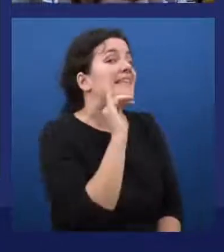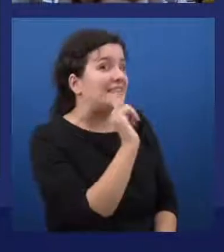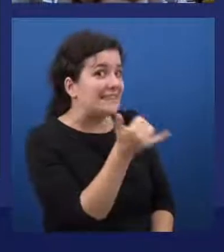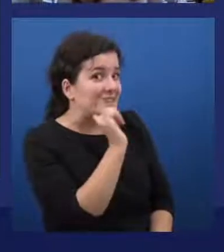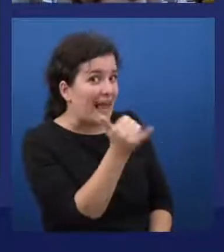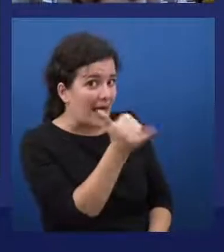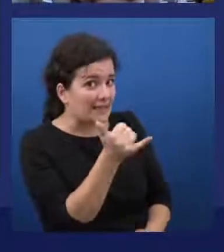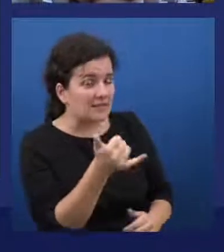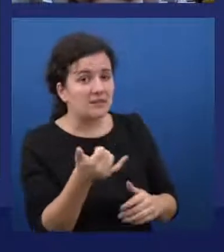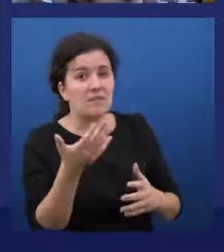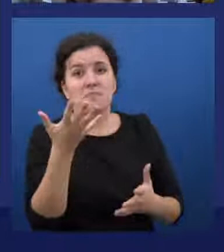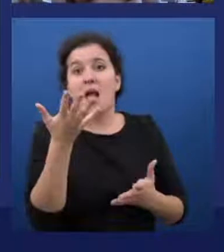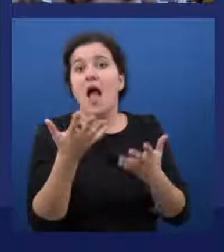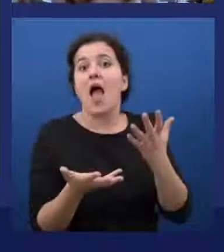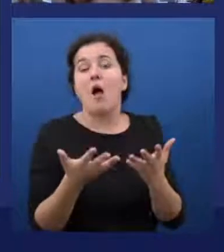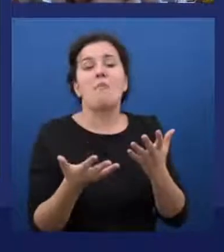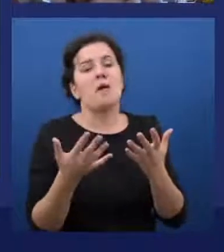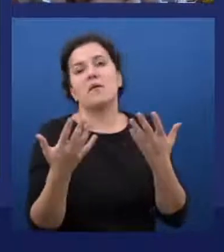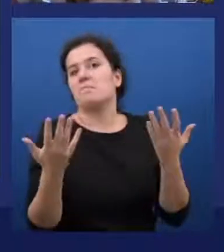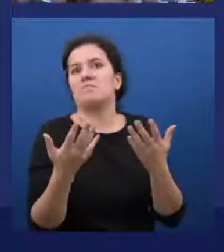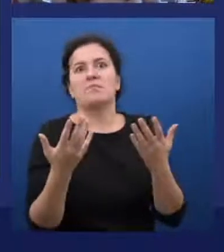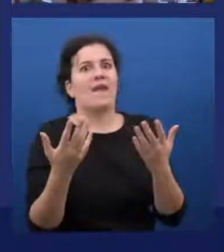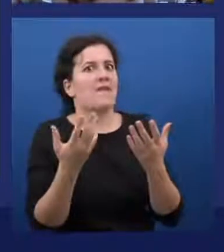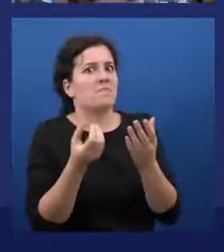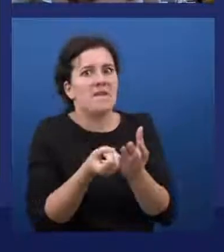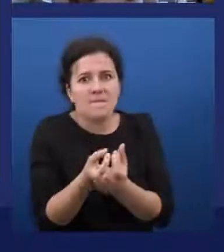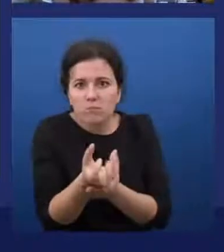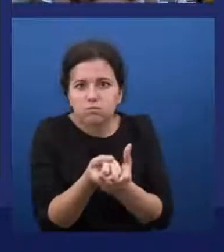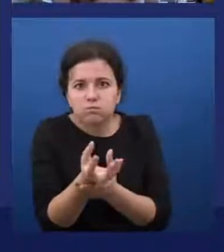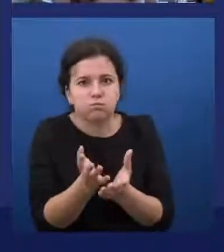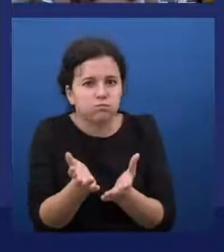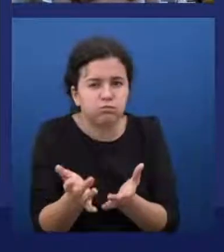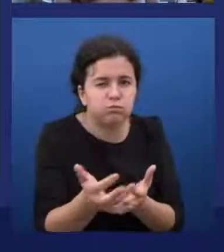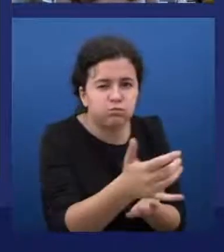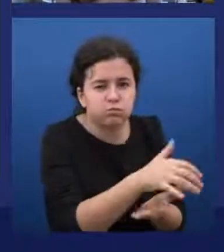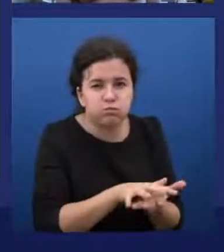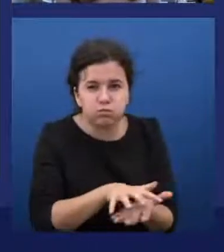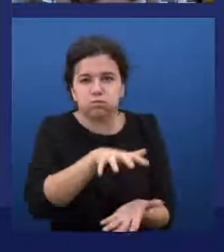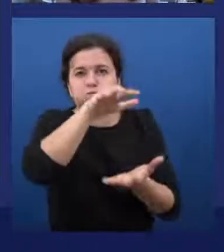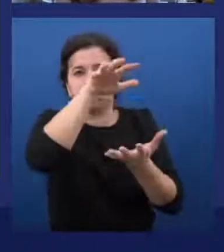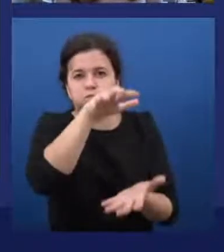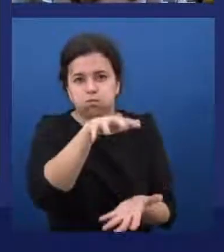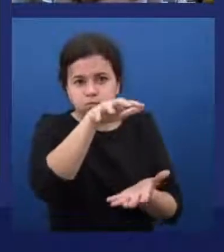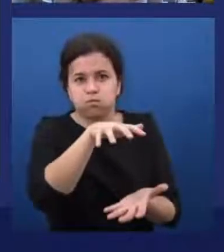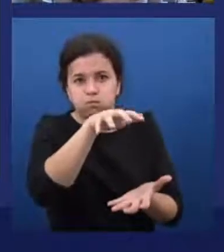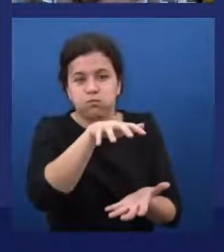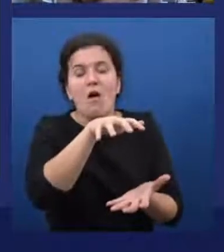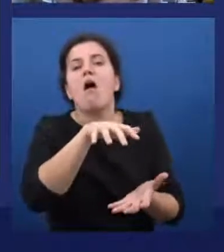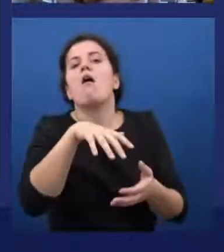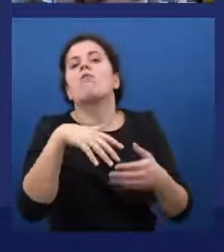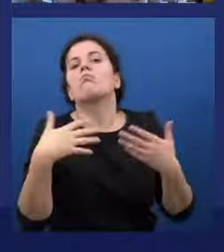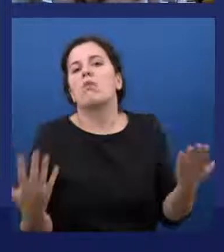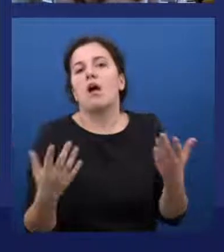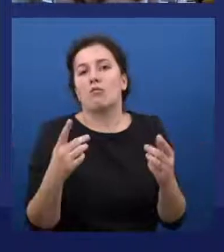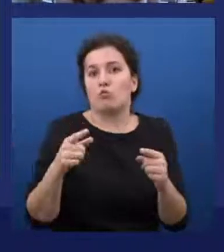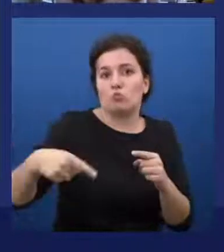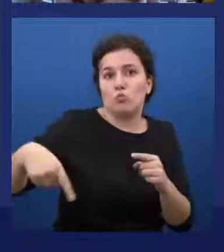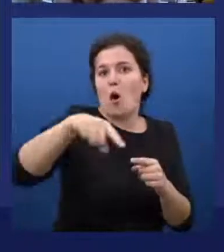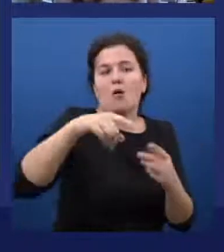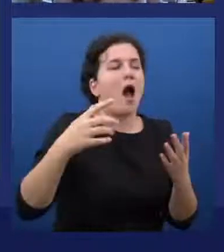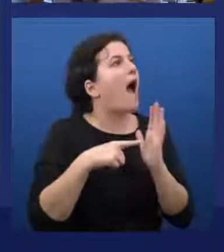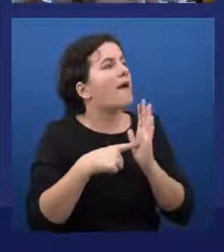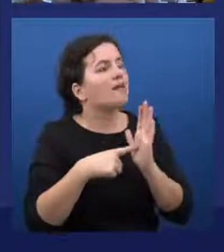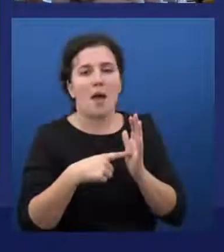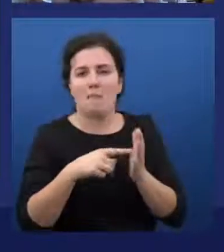have real-time data and you are kind of do that batching process where you combine data for a certain amount of